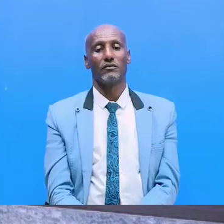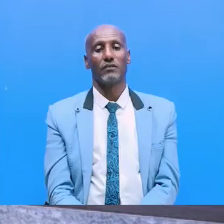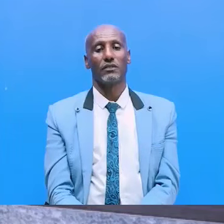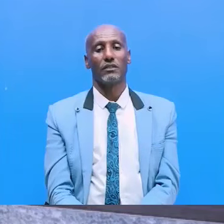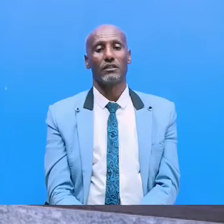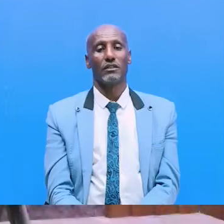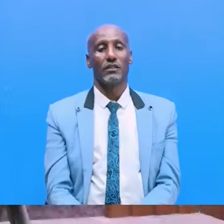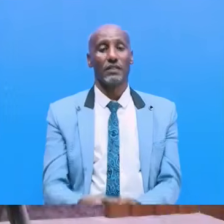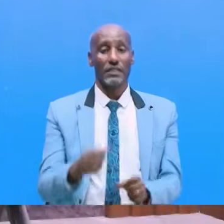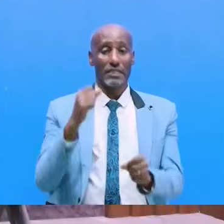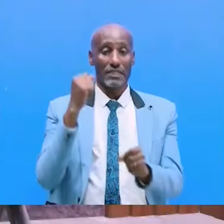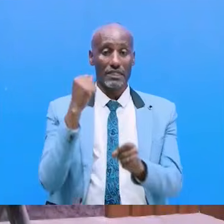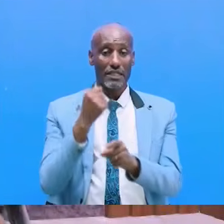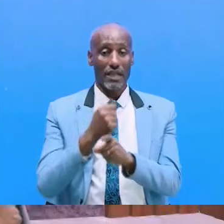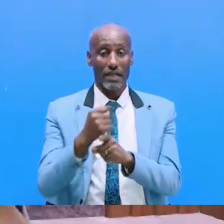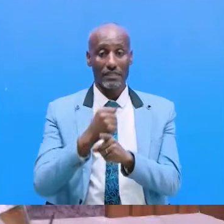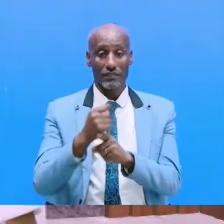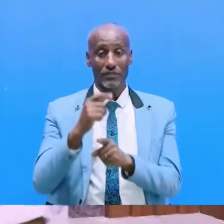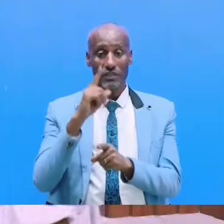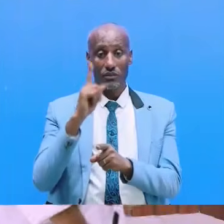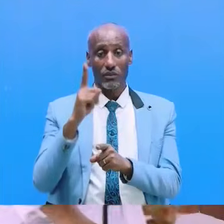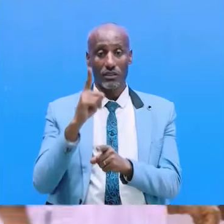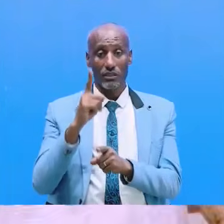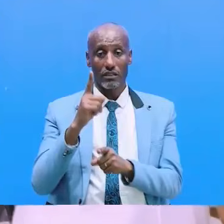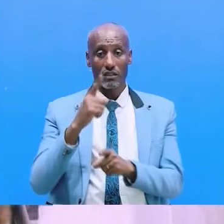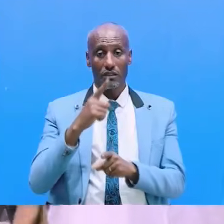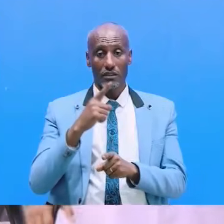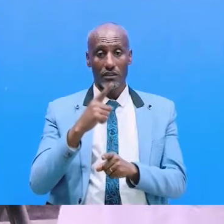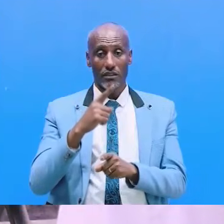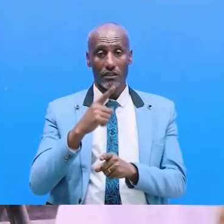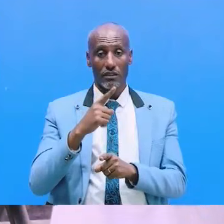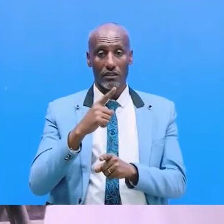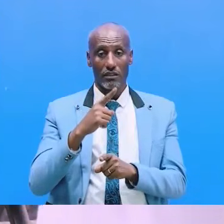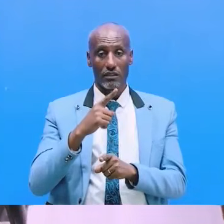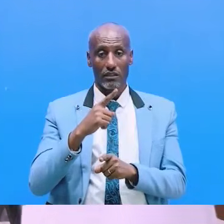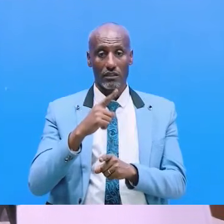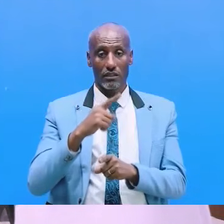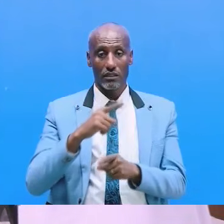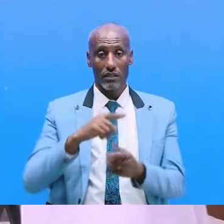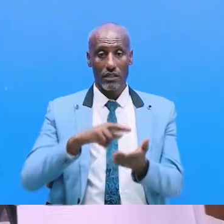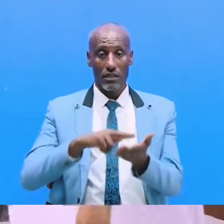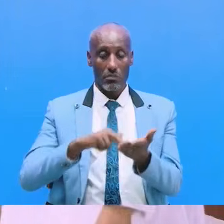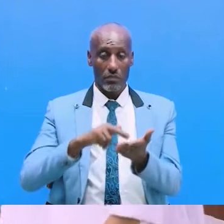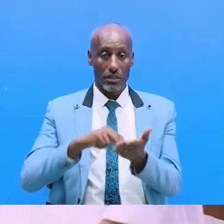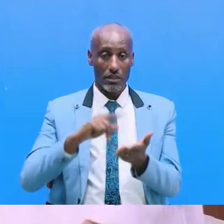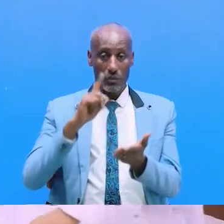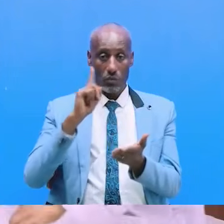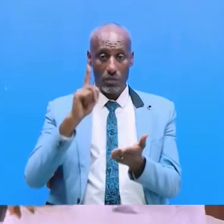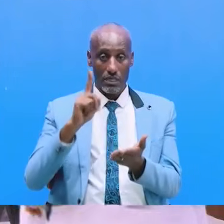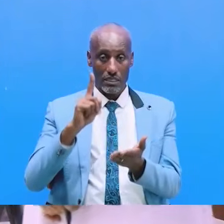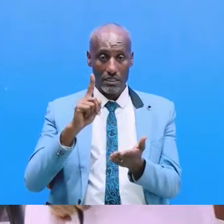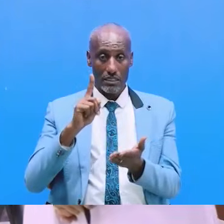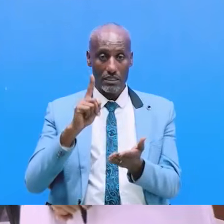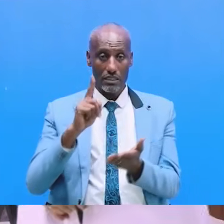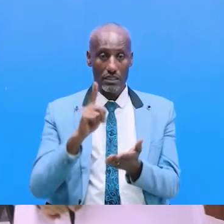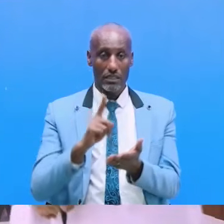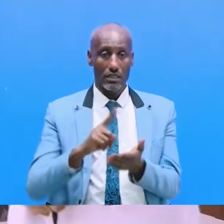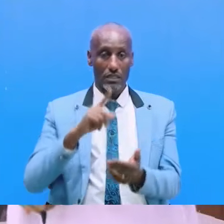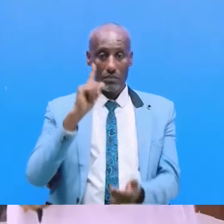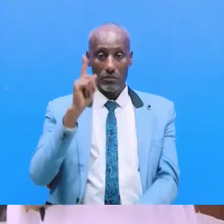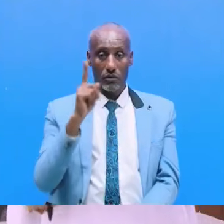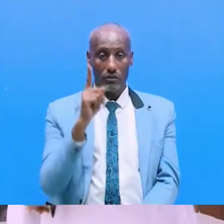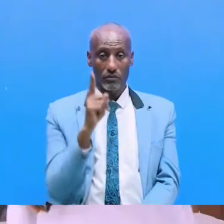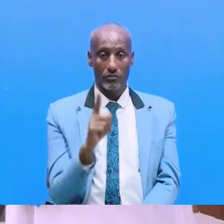is activity 1. Students, let me read once and let me give you another activity 2. So question number